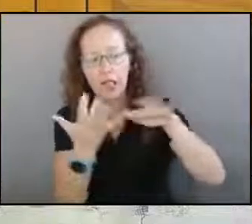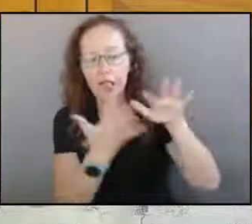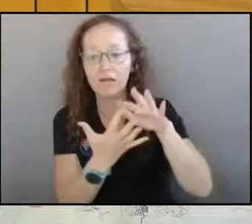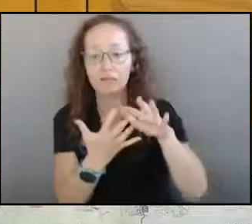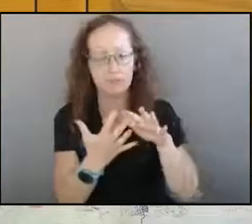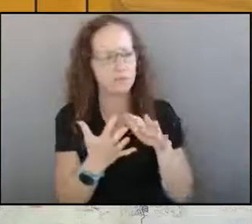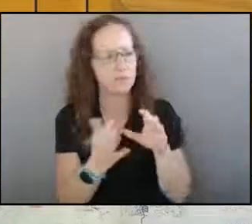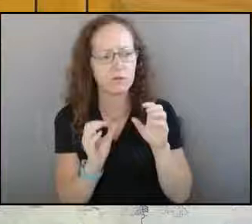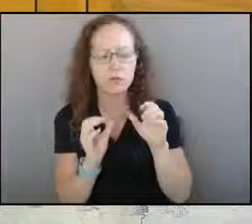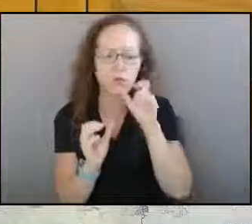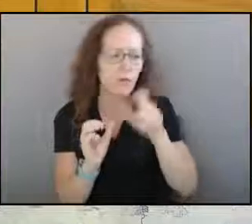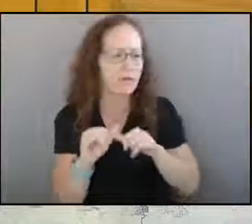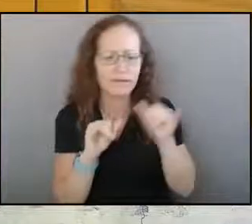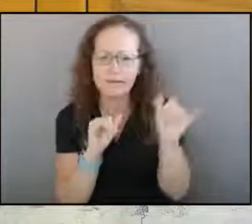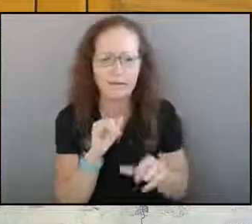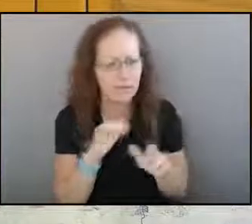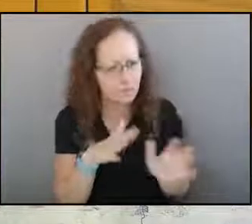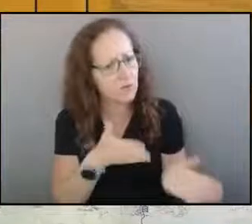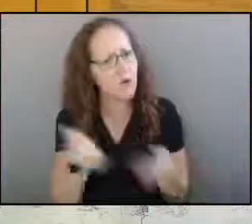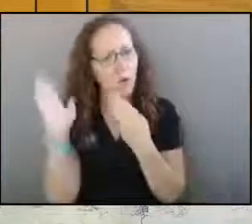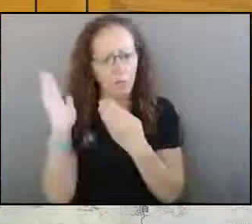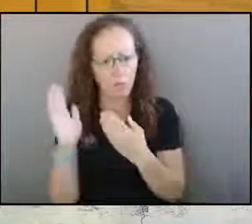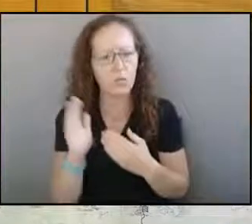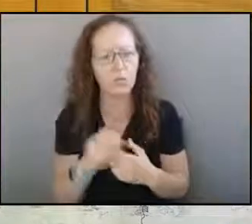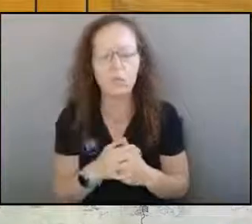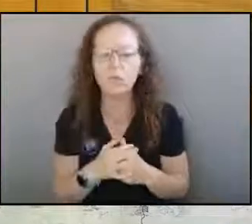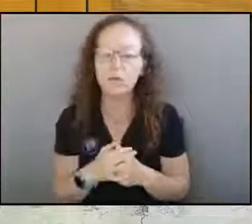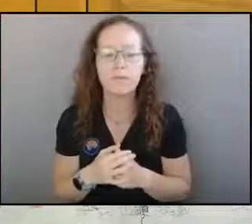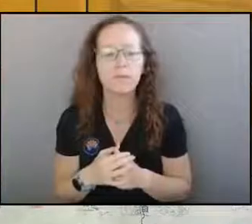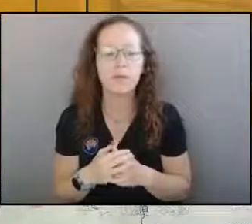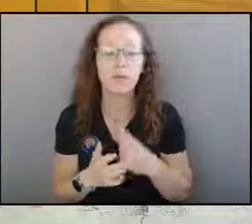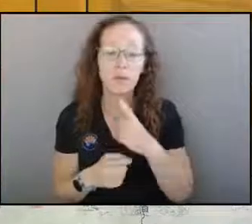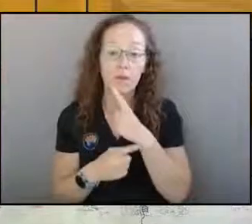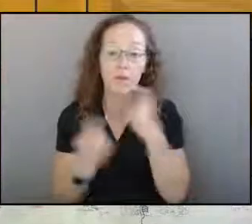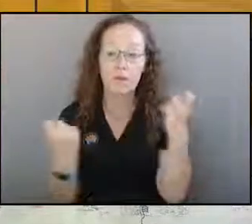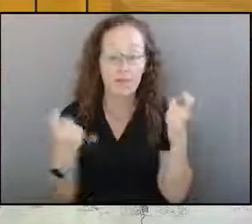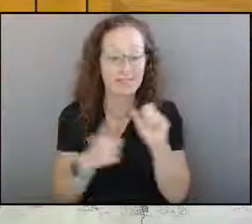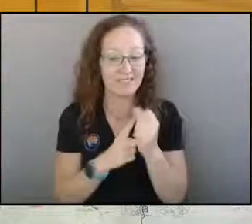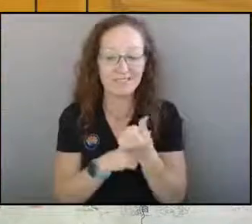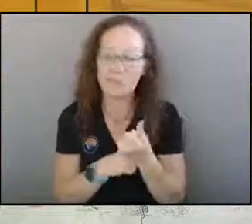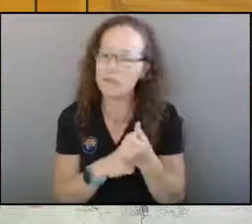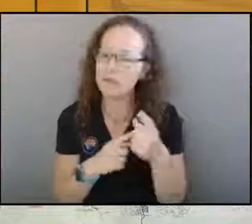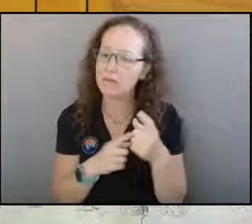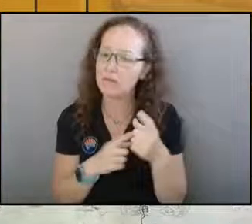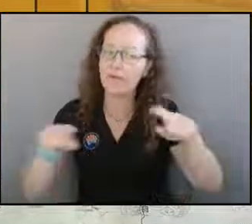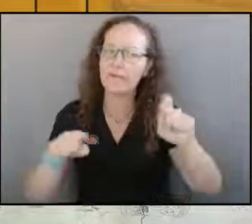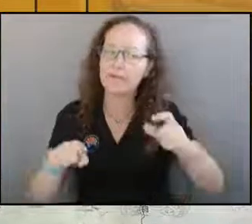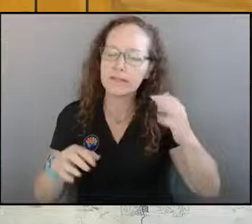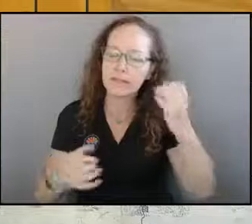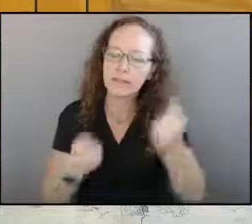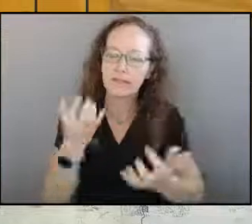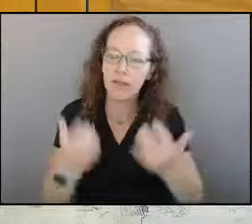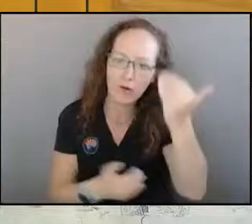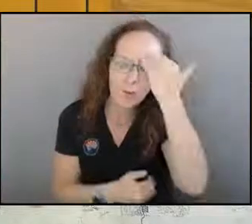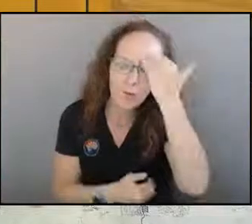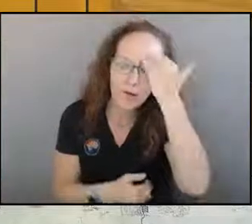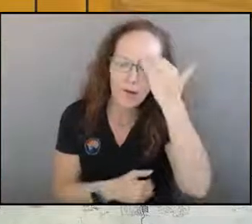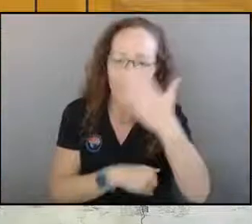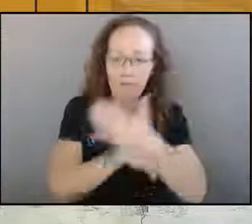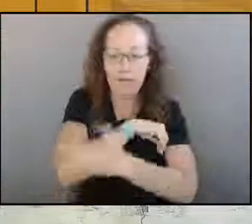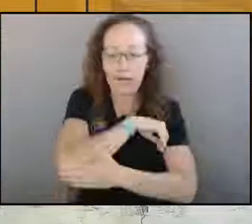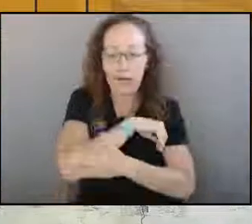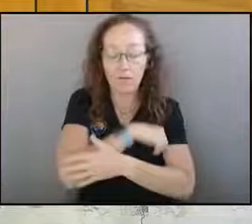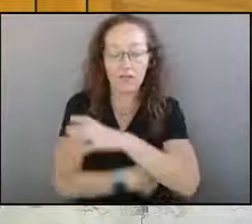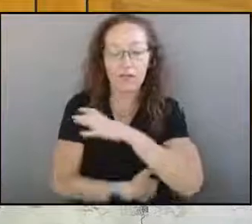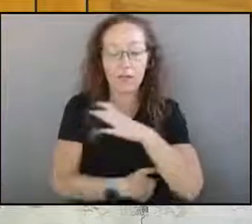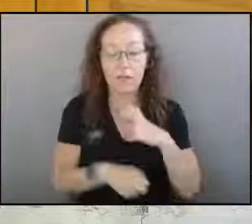With the dry conditions, everybody needs to be fire aware. The county commission has a meeting tomorrow. We're going to go into greater